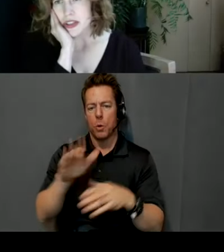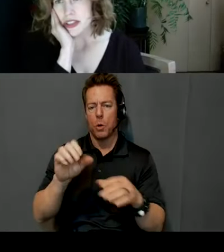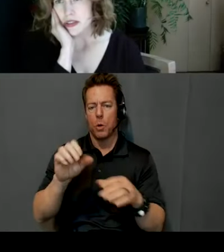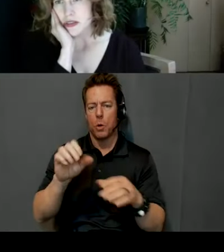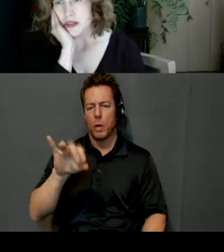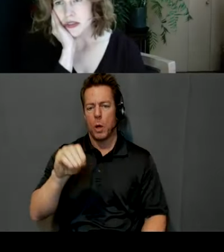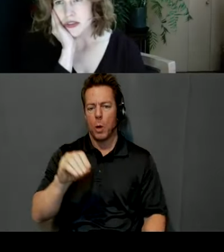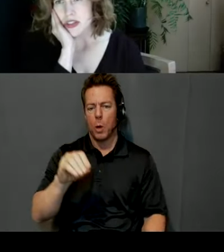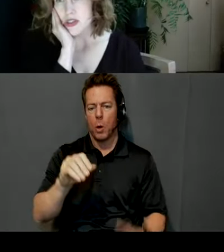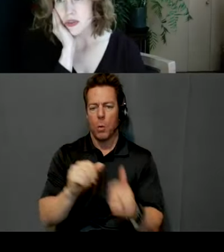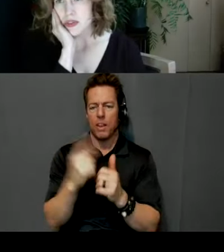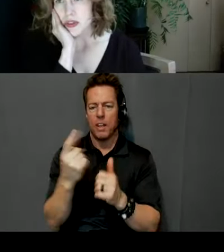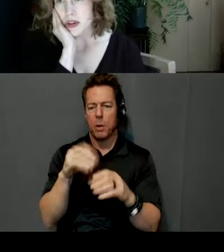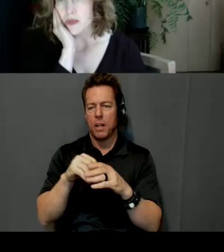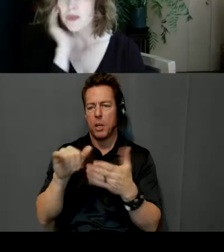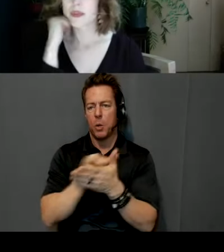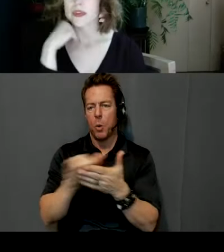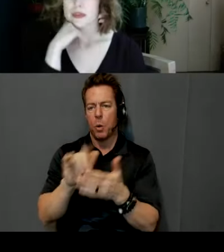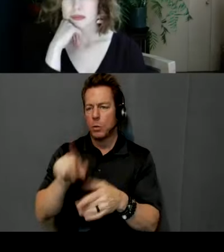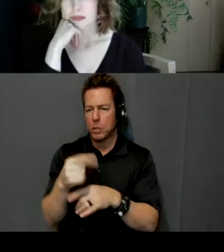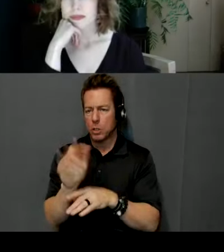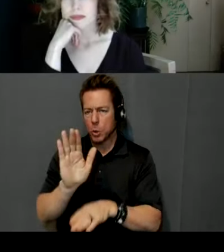York, or is it just yours solo?